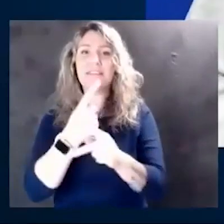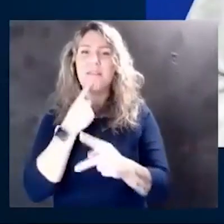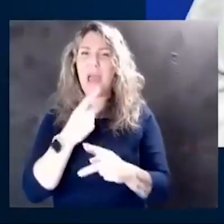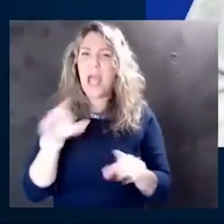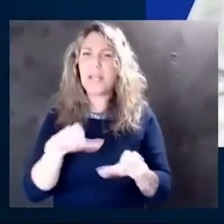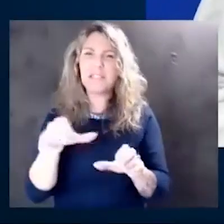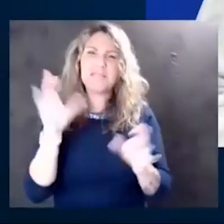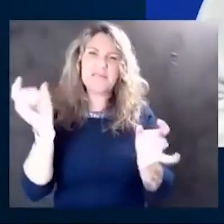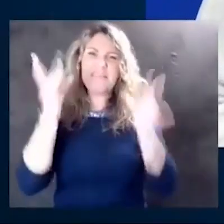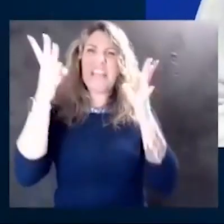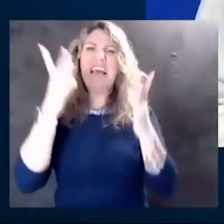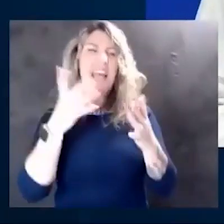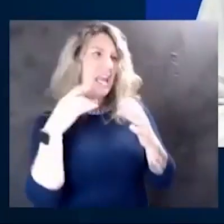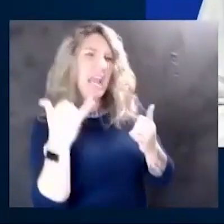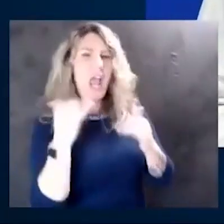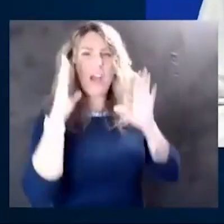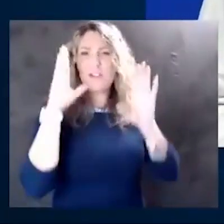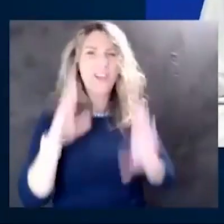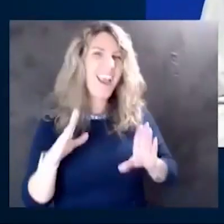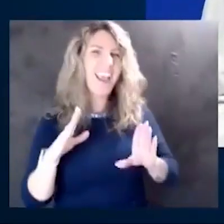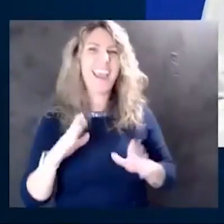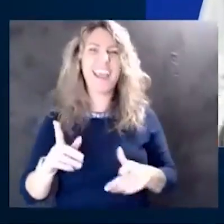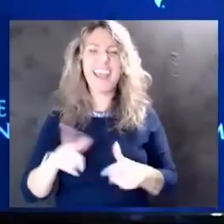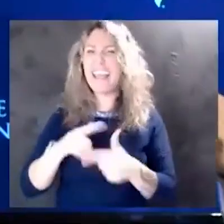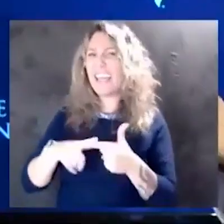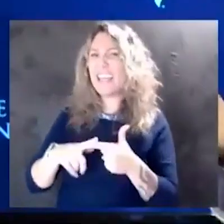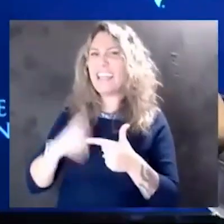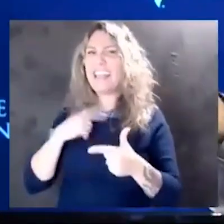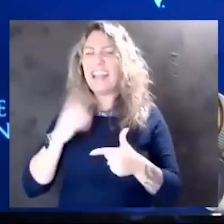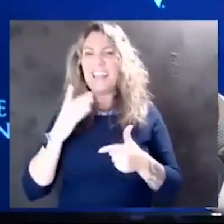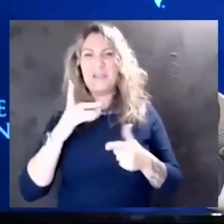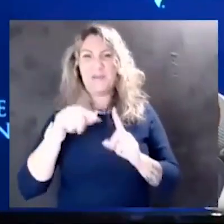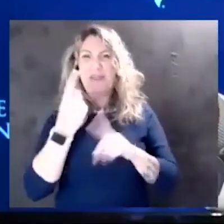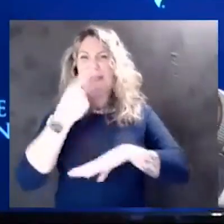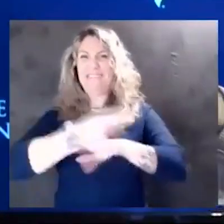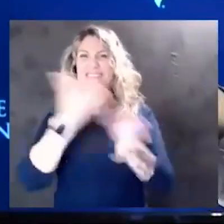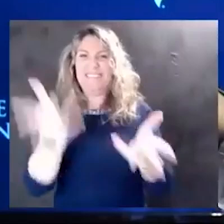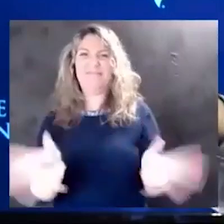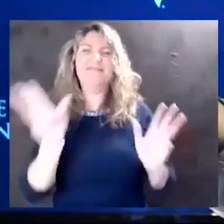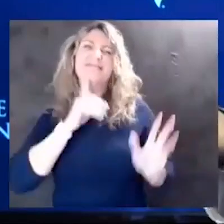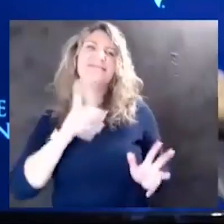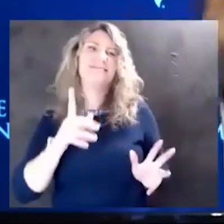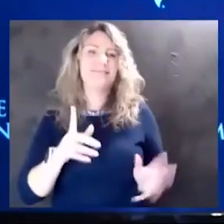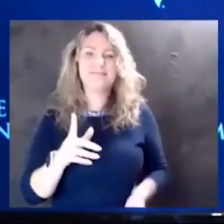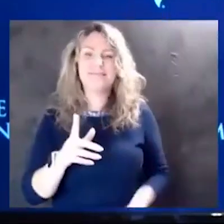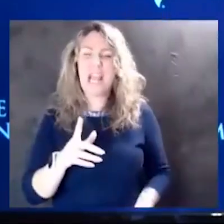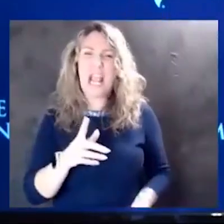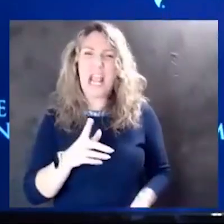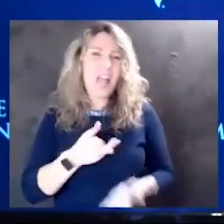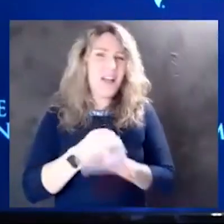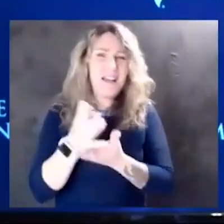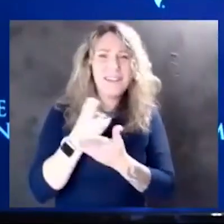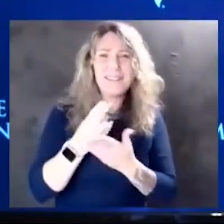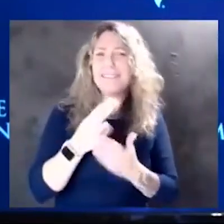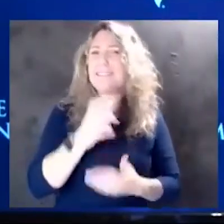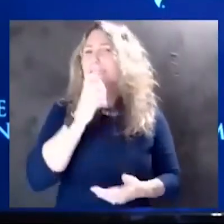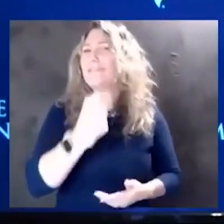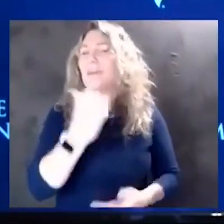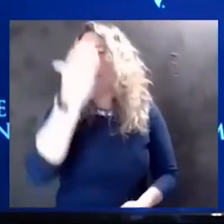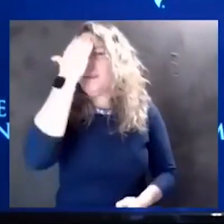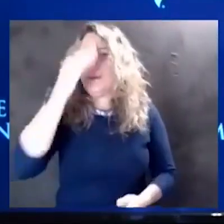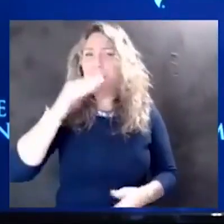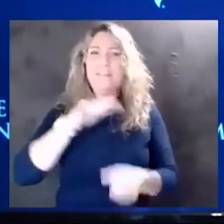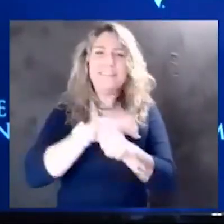with this, and I think at the end of the day, I just don't think we really know enough. It's been out